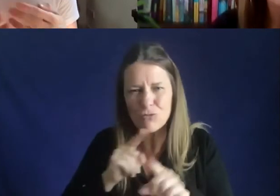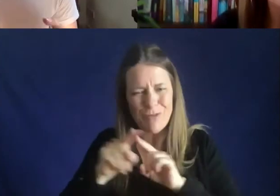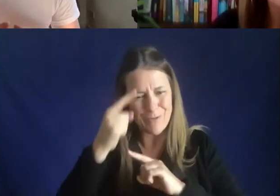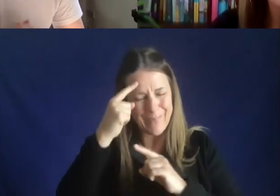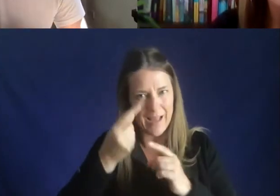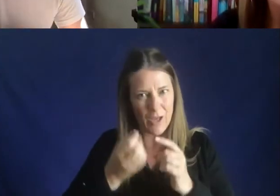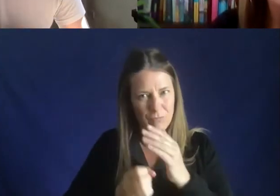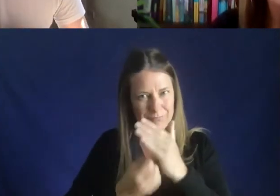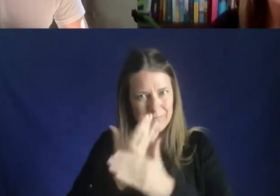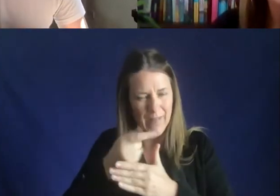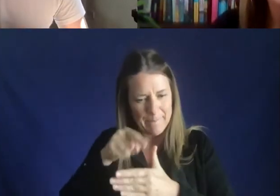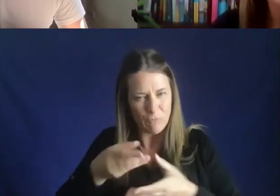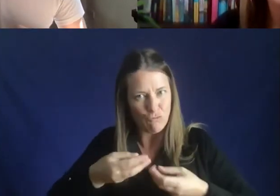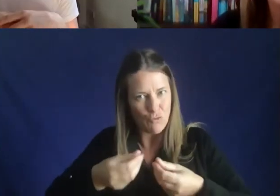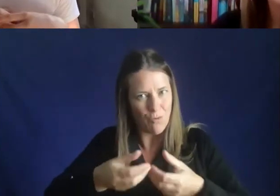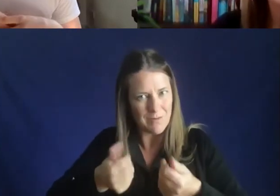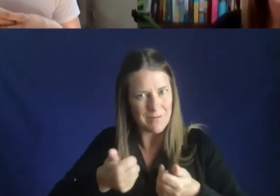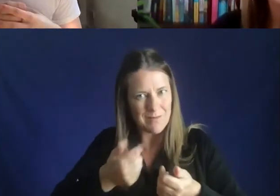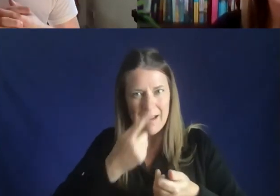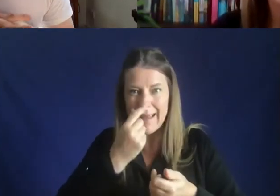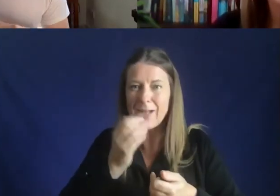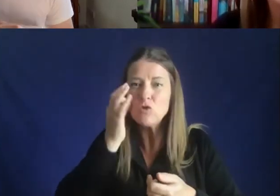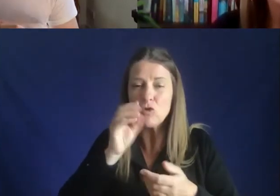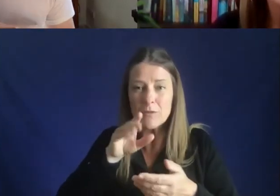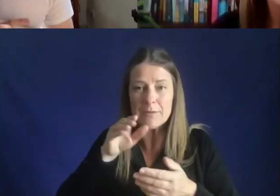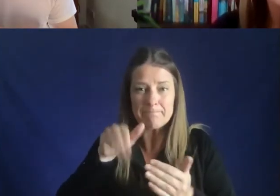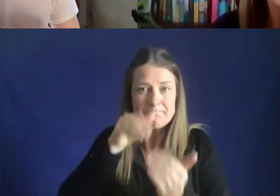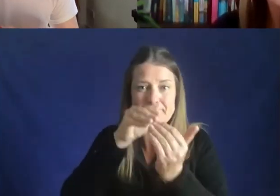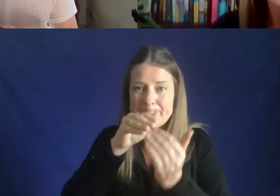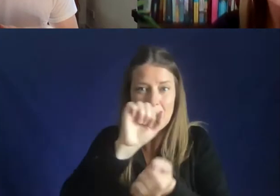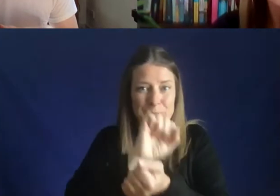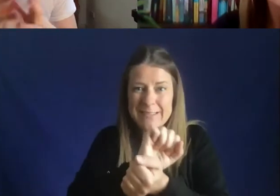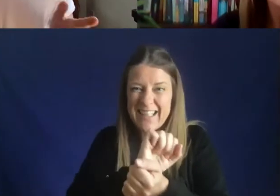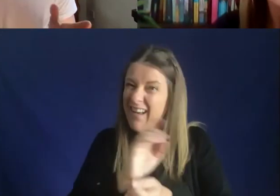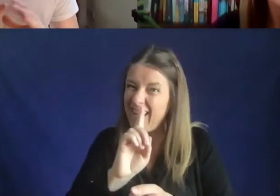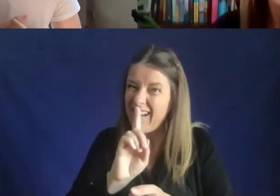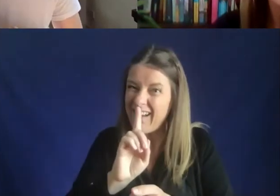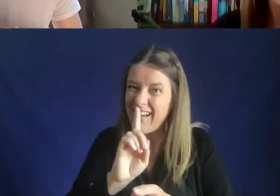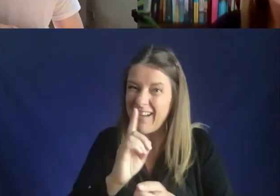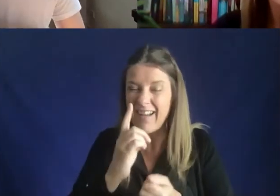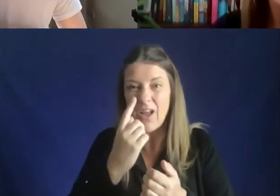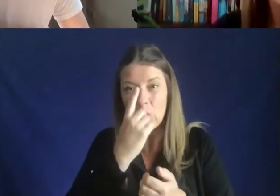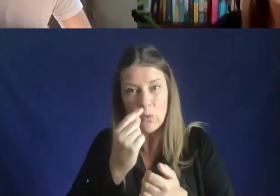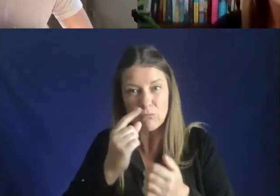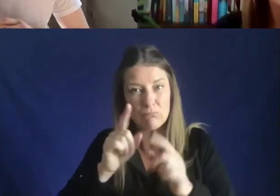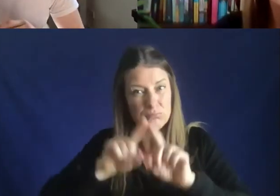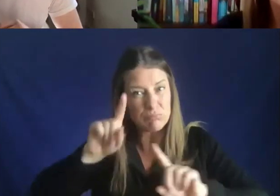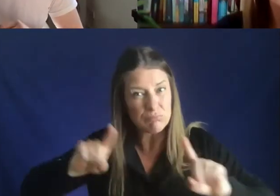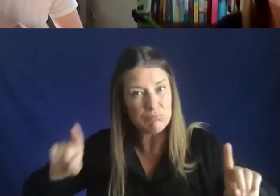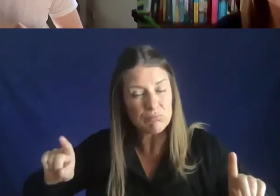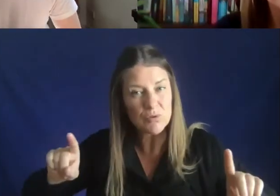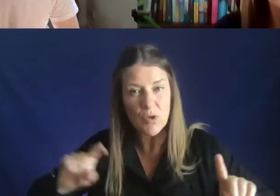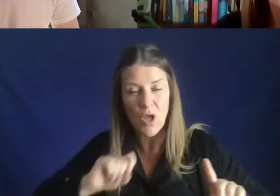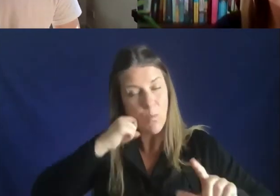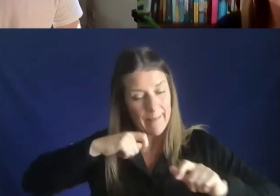different versions of it. And so I'll definitely stay in contact with Jess and